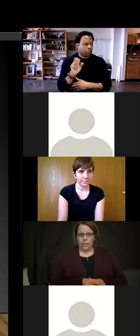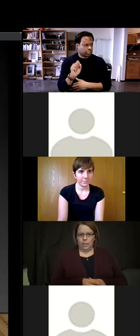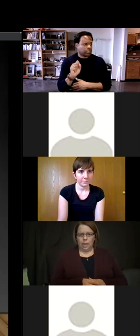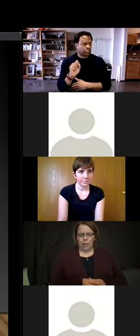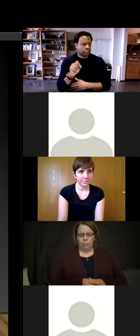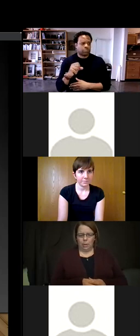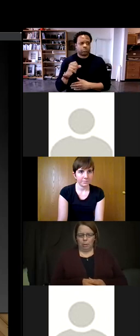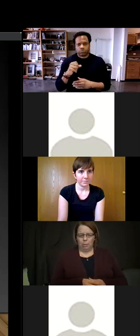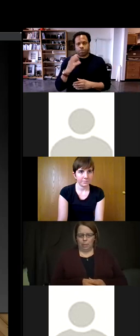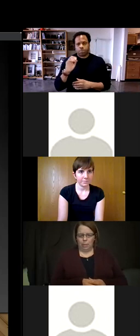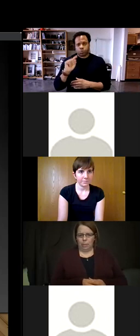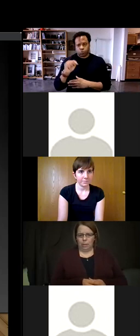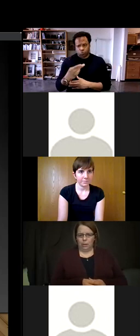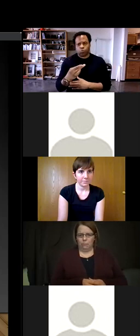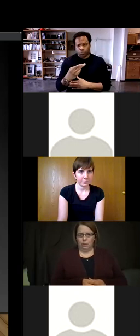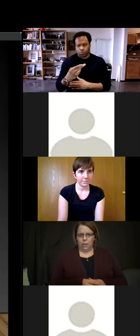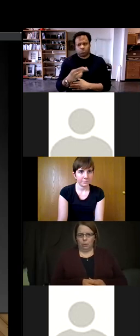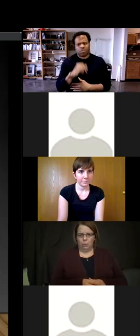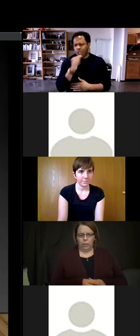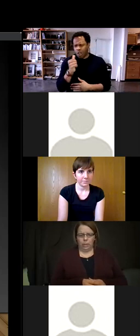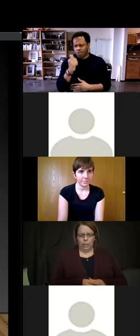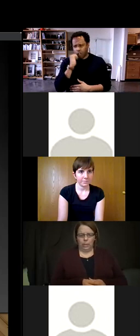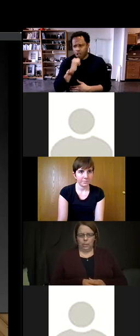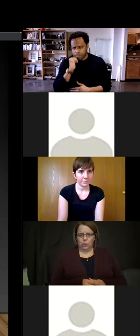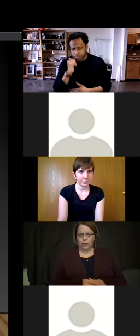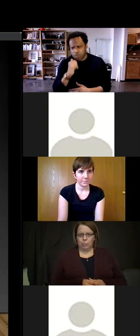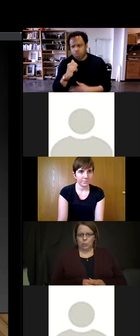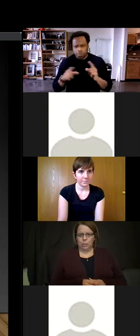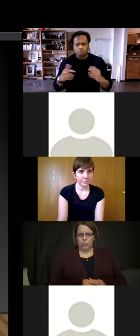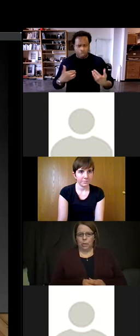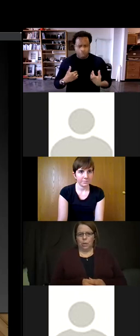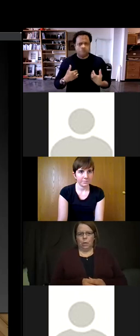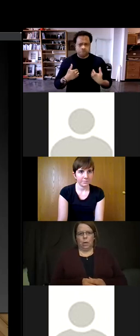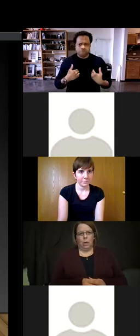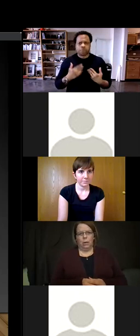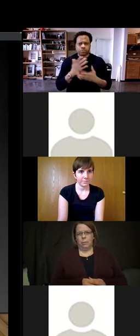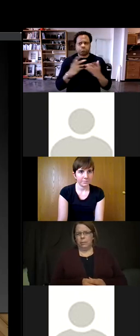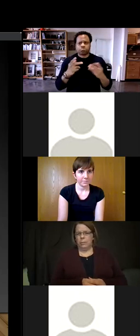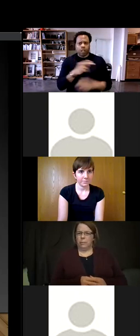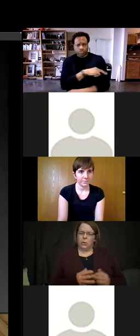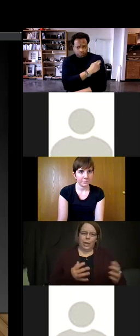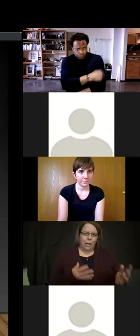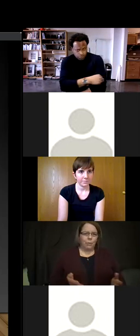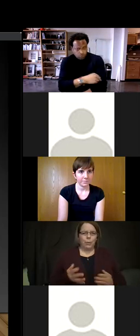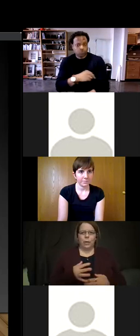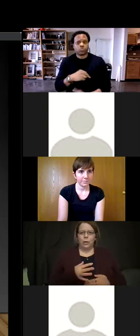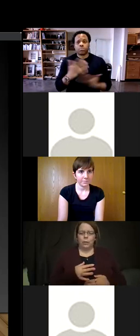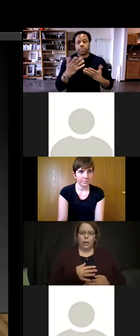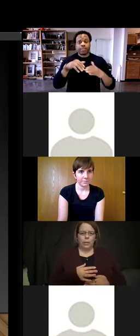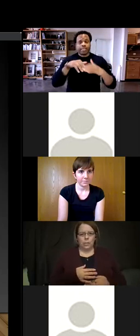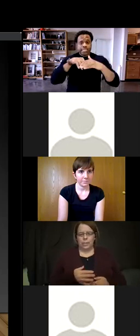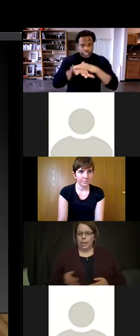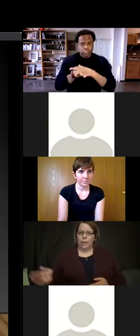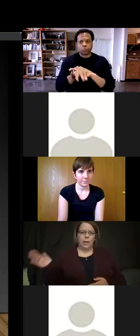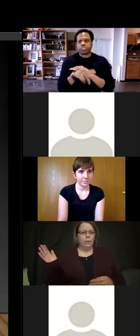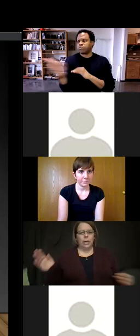Next, they have public video relay service booths. They're not everywhere, and they're